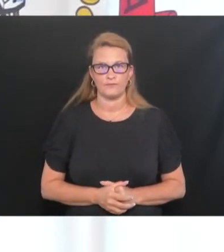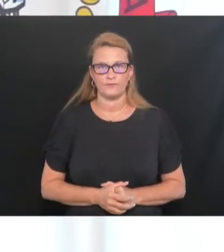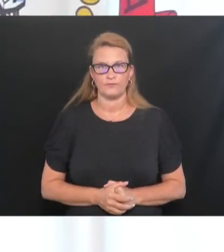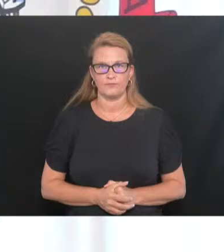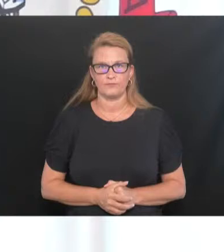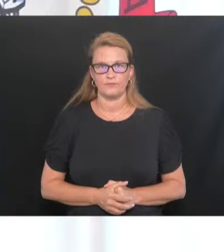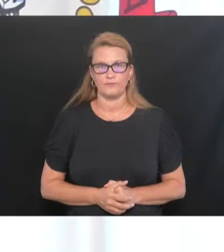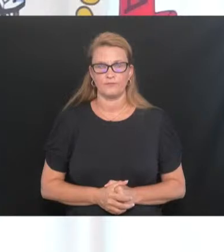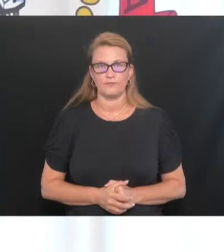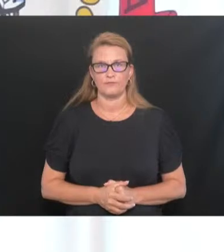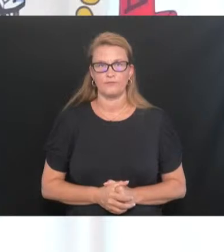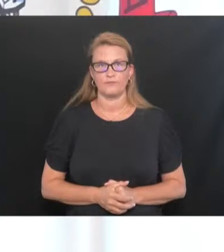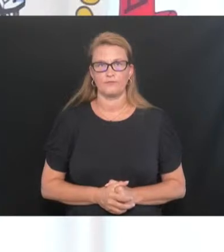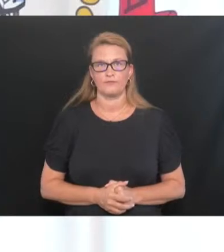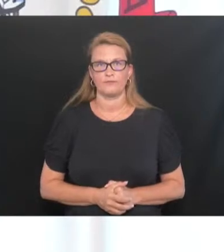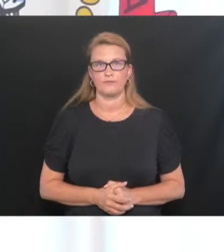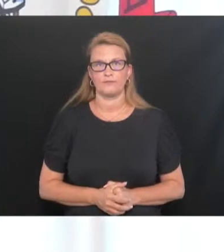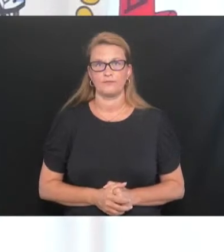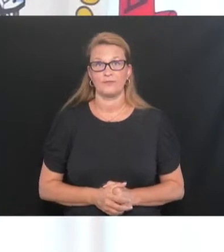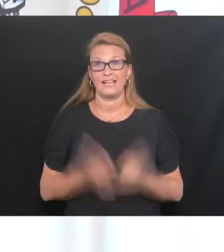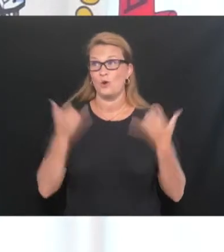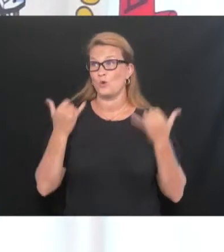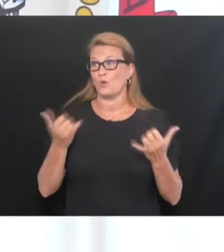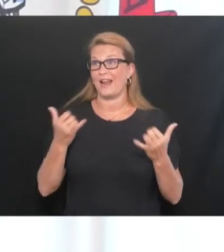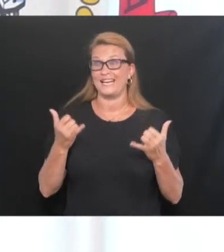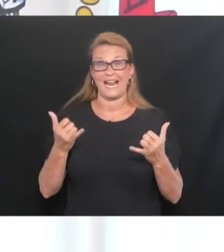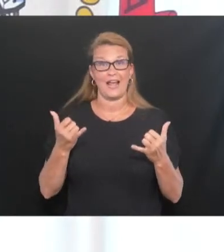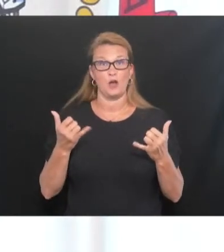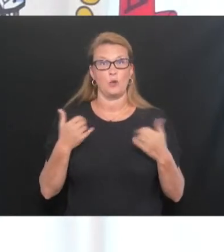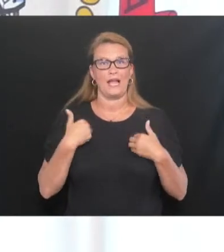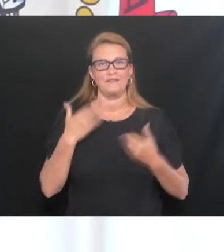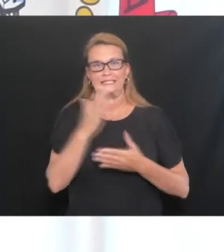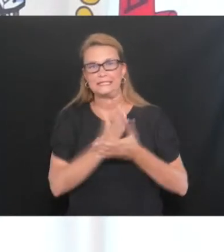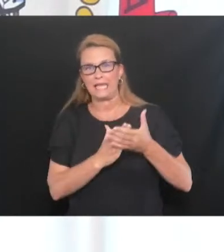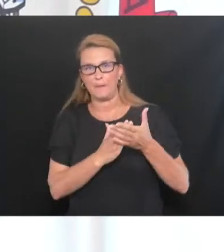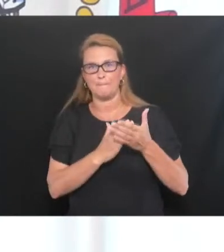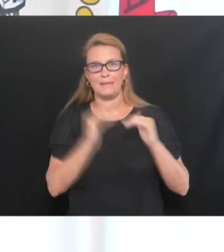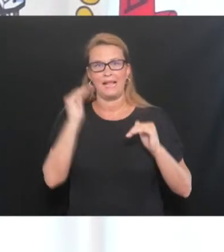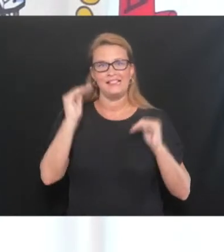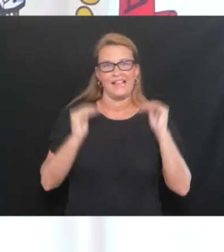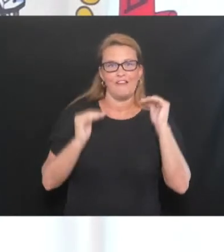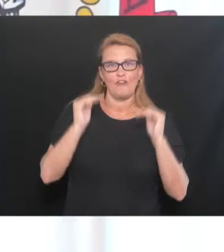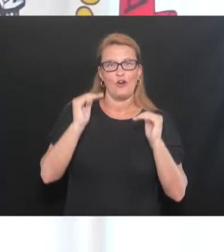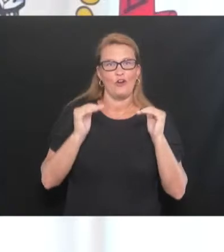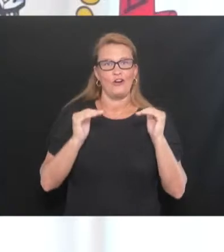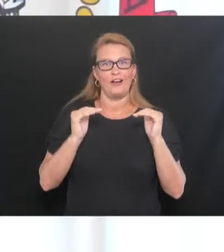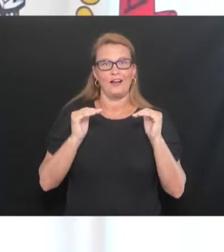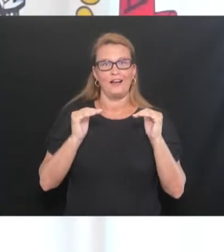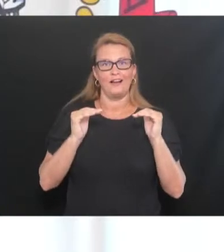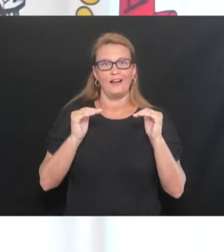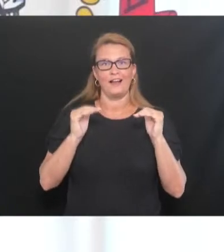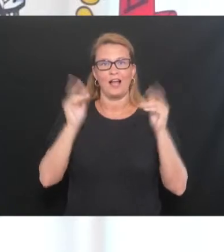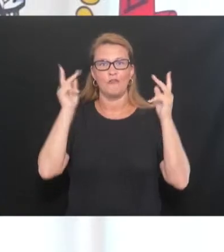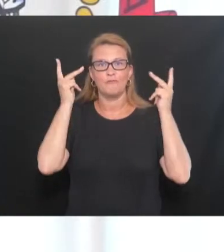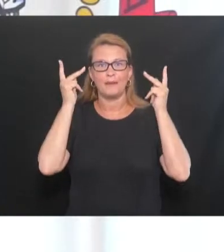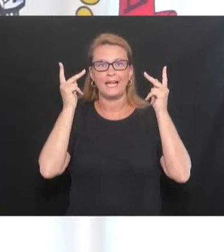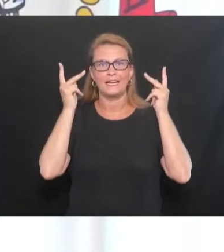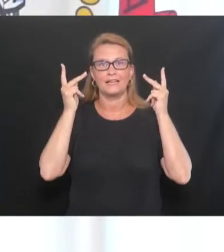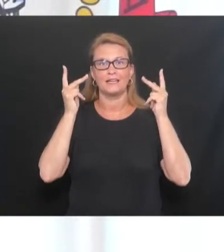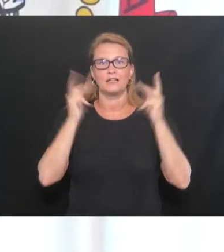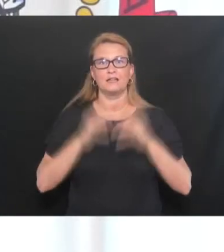time of some level of alarm, you know, from the standpoint that we are